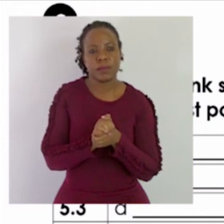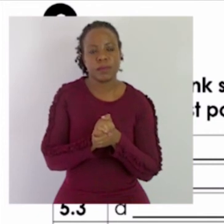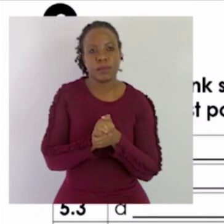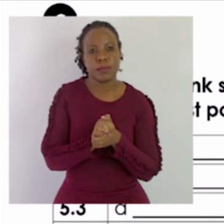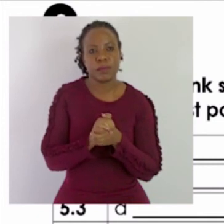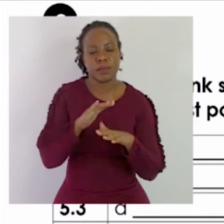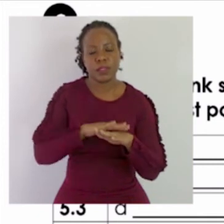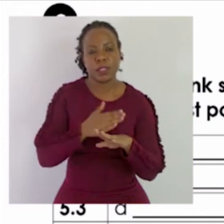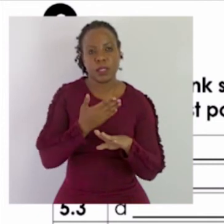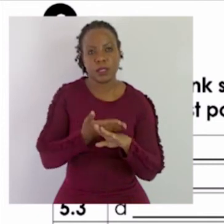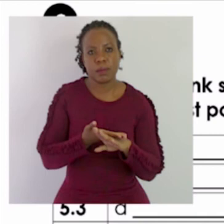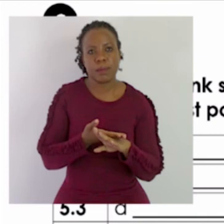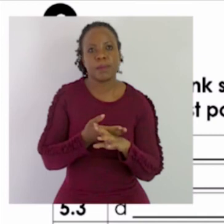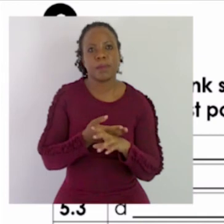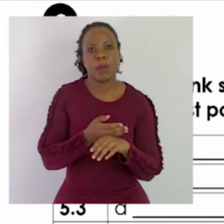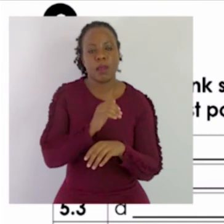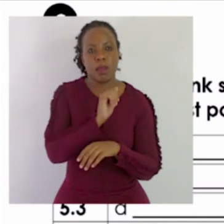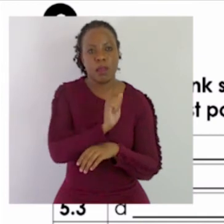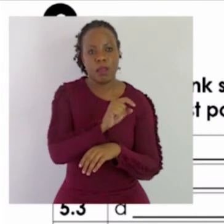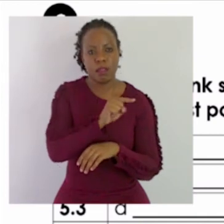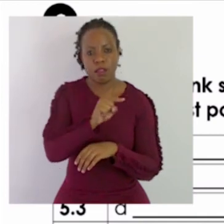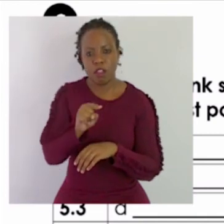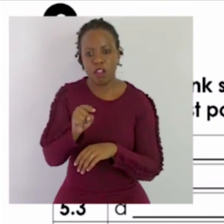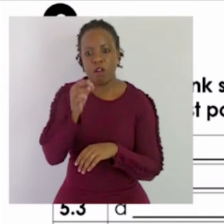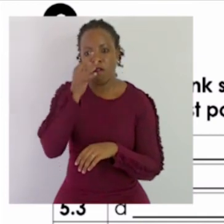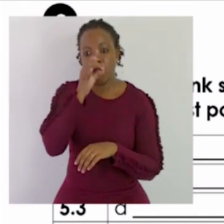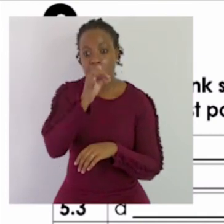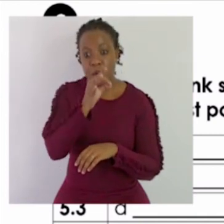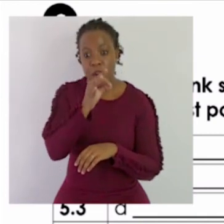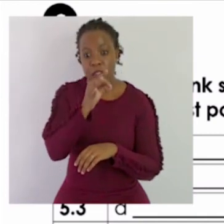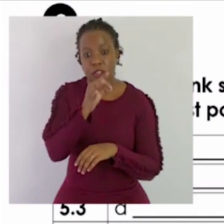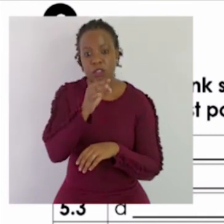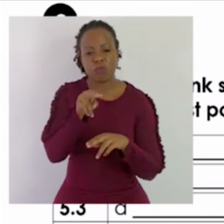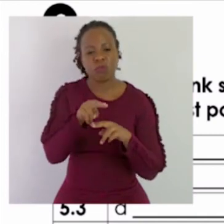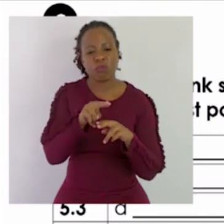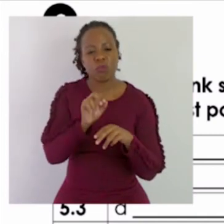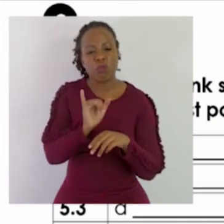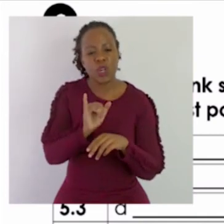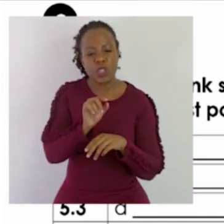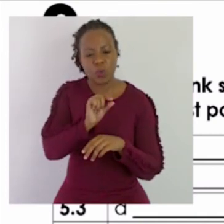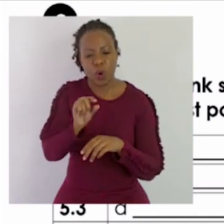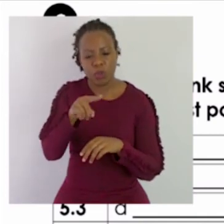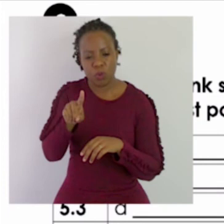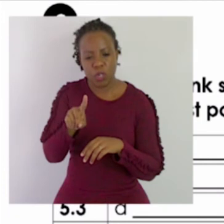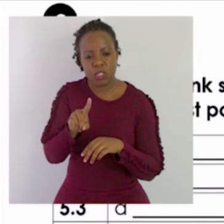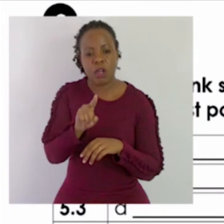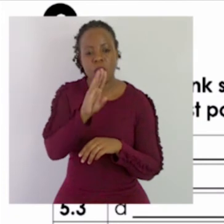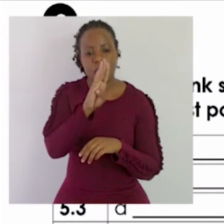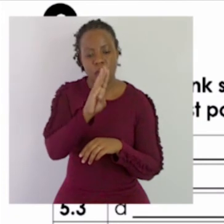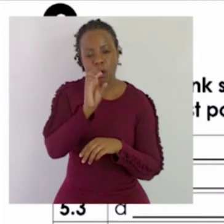Example number 1, a dash of flowers. We would say a bouquet